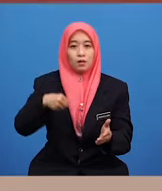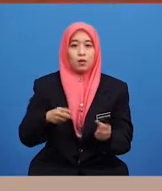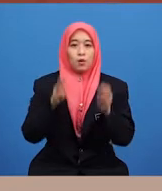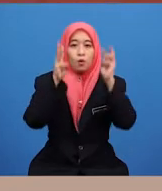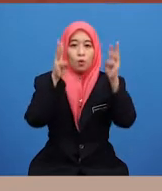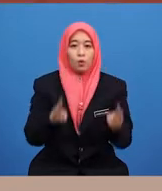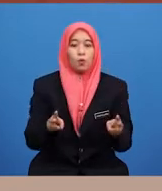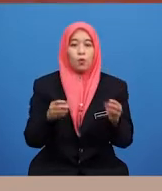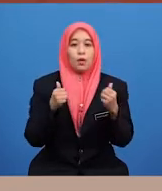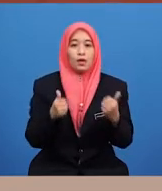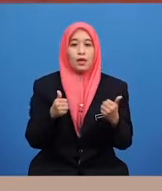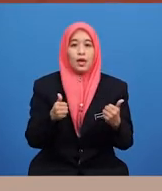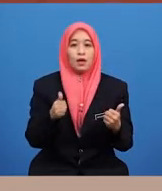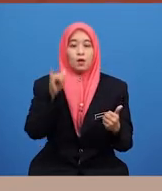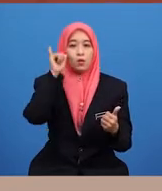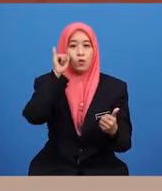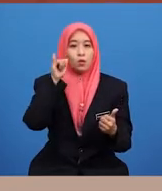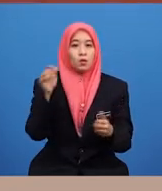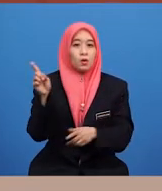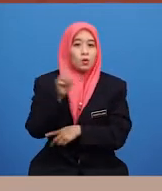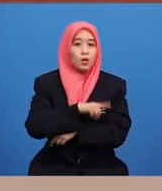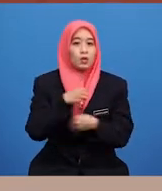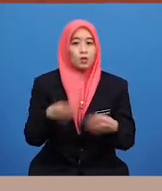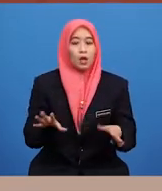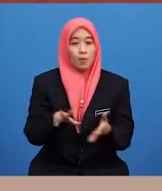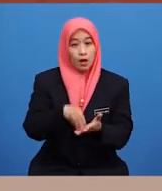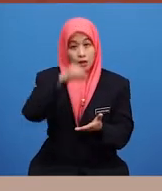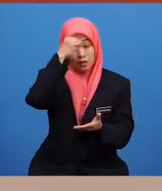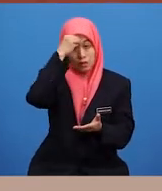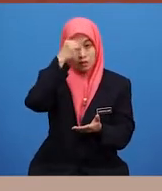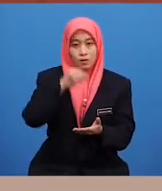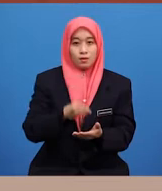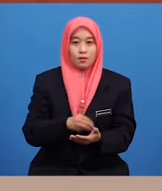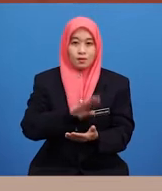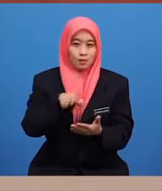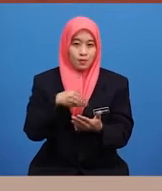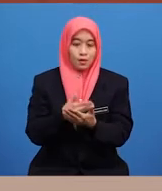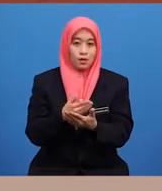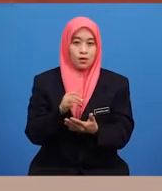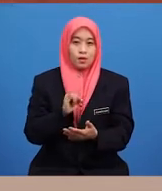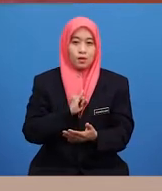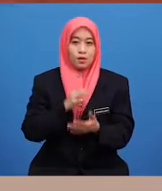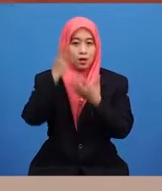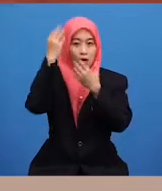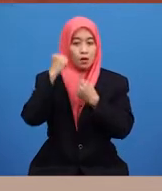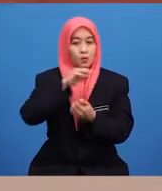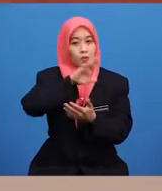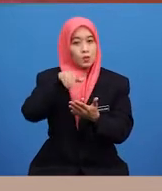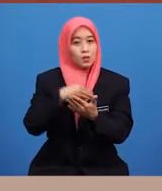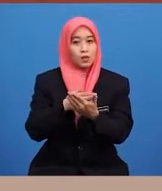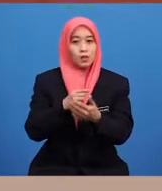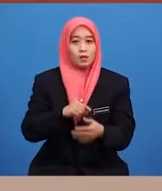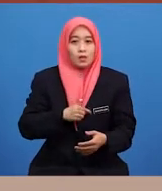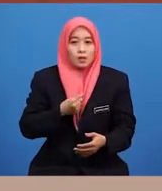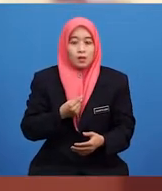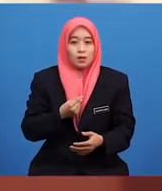in the classroom. I hope you had so much fun learning about it. That's all for today, boys and